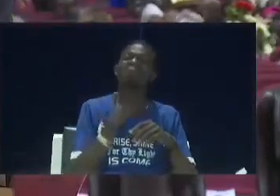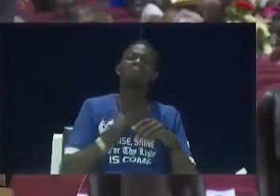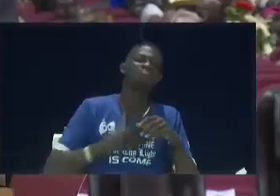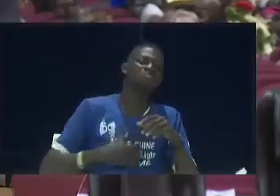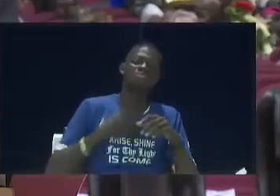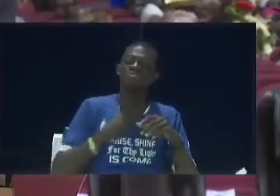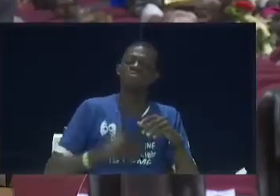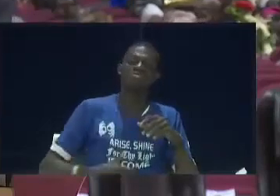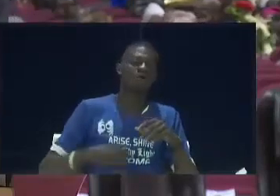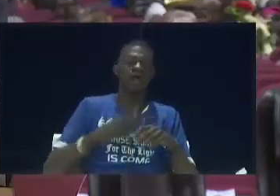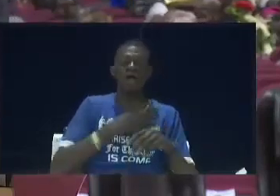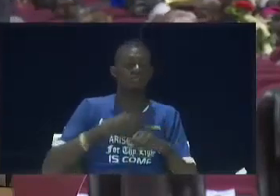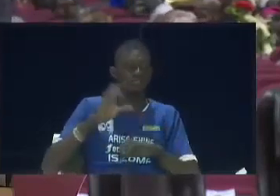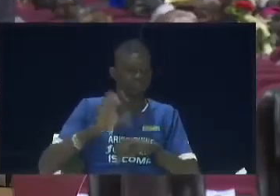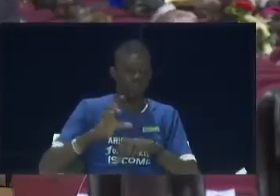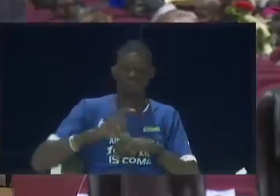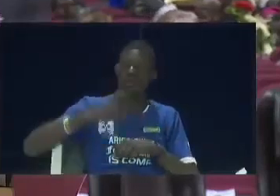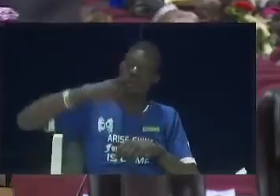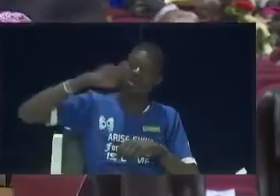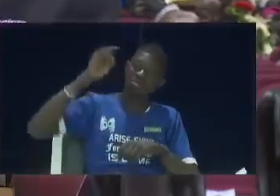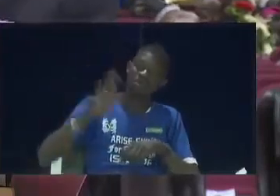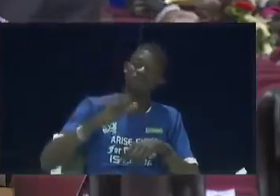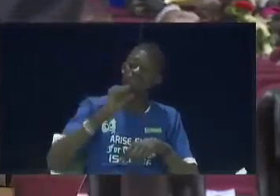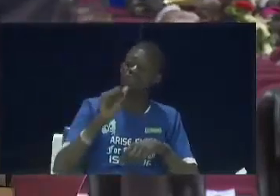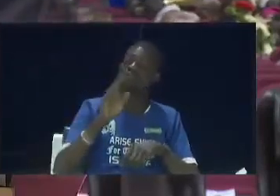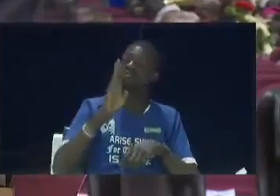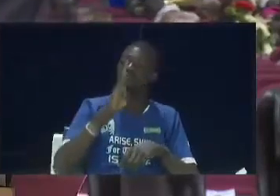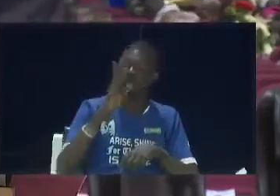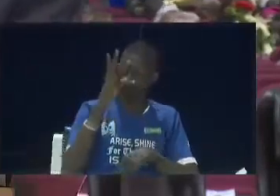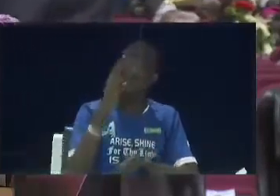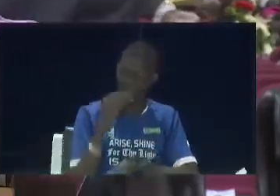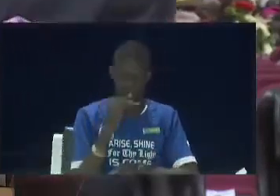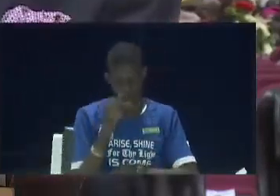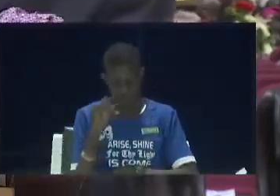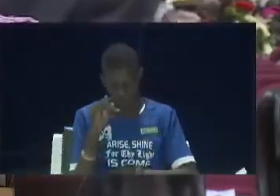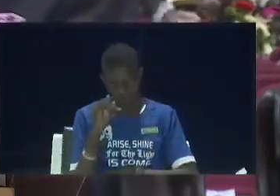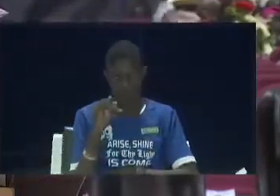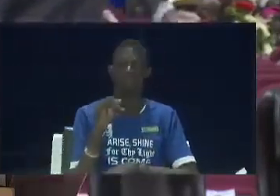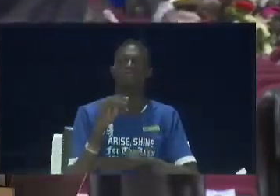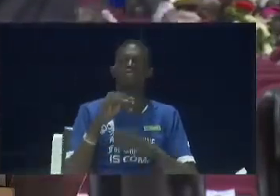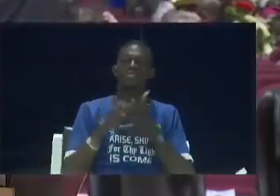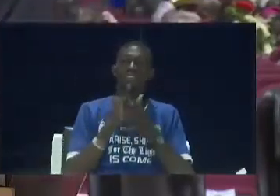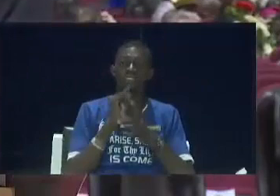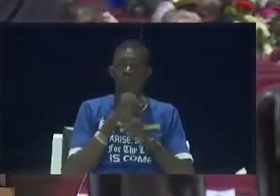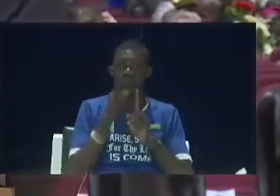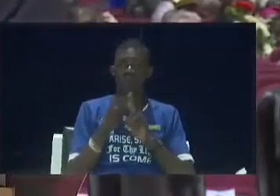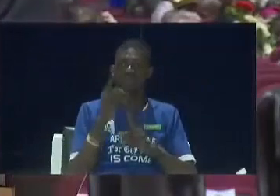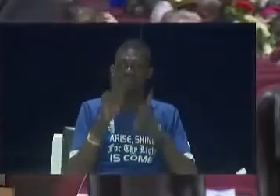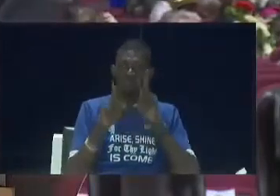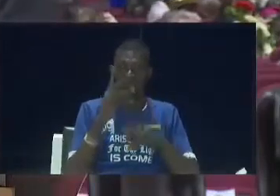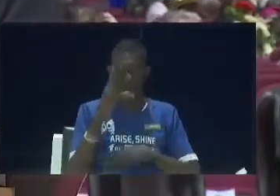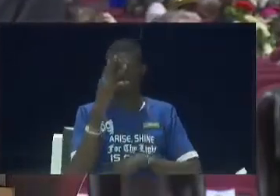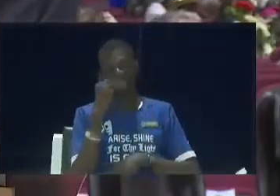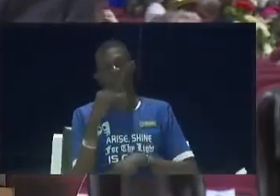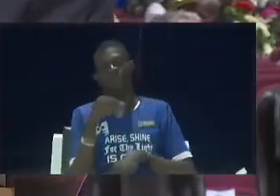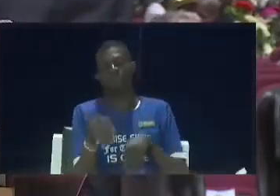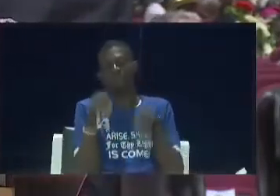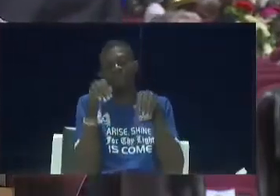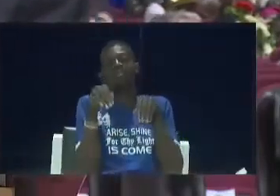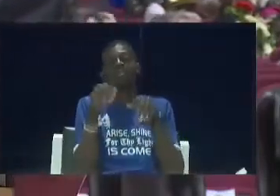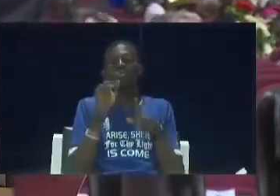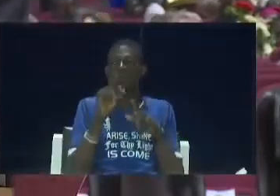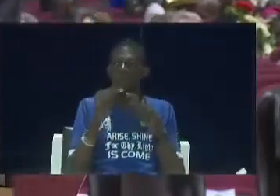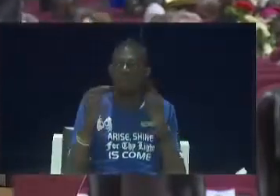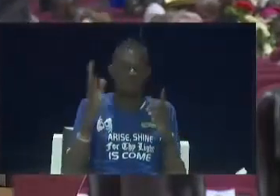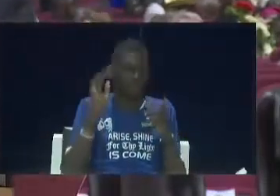the church must not be sleeping. It is when people sleep that the enemy will come